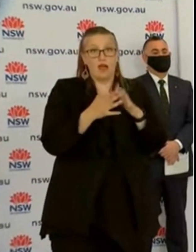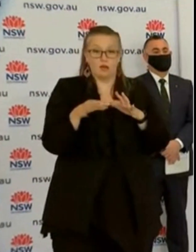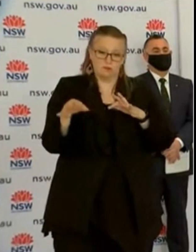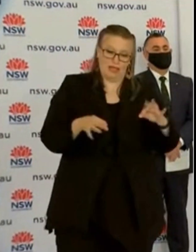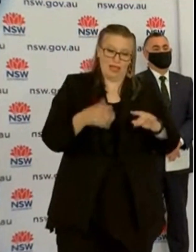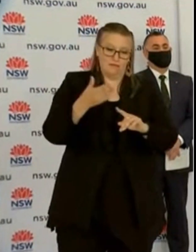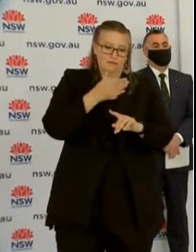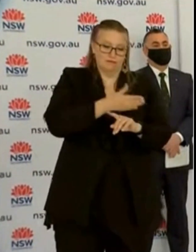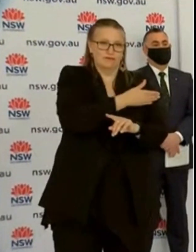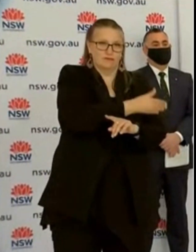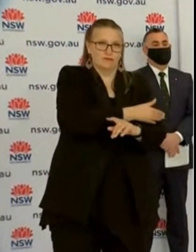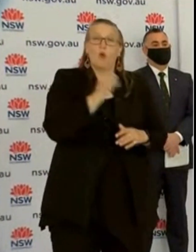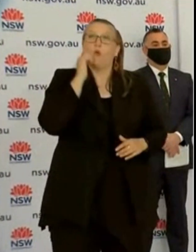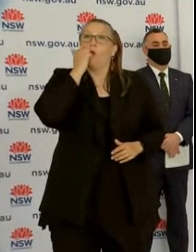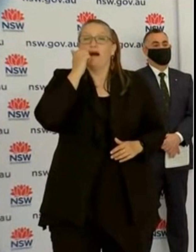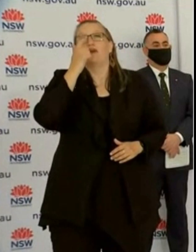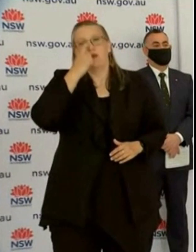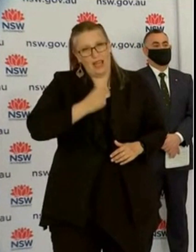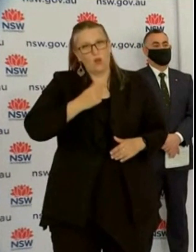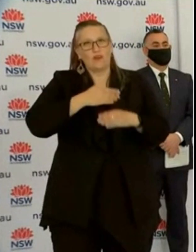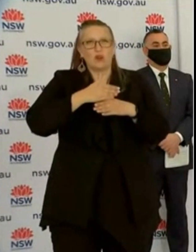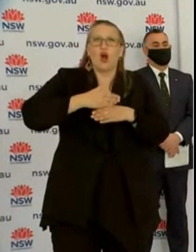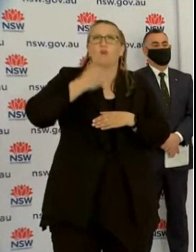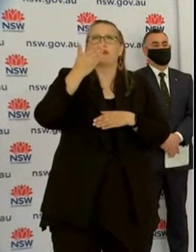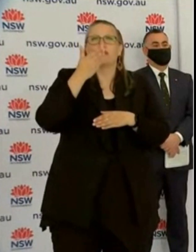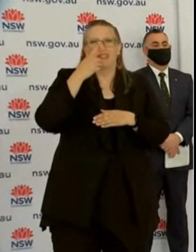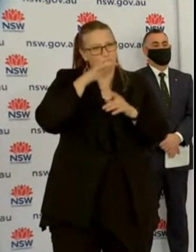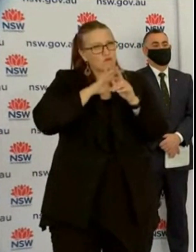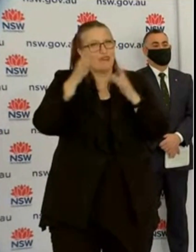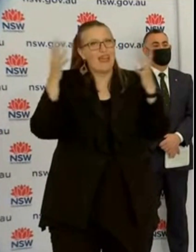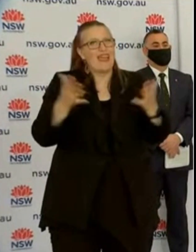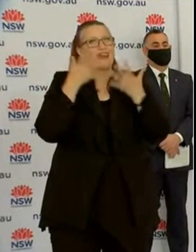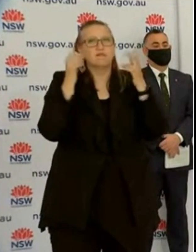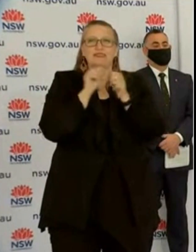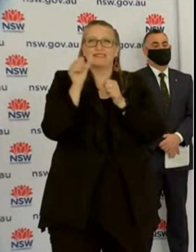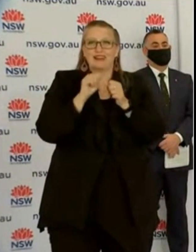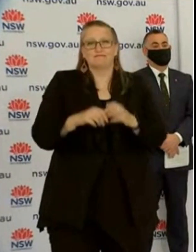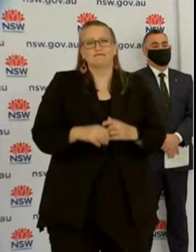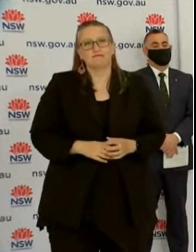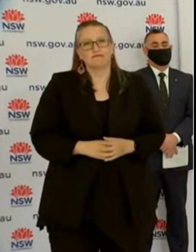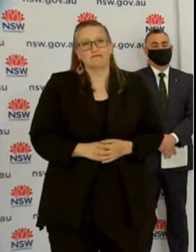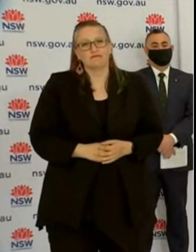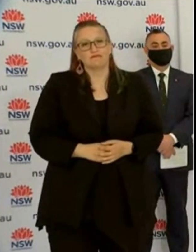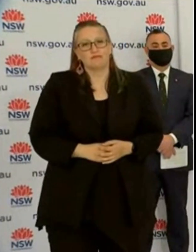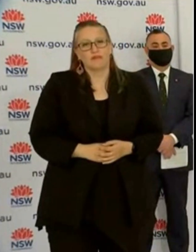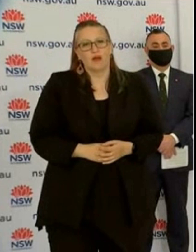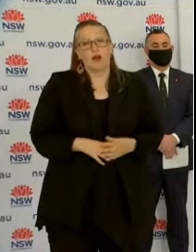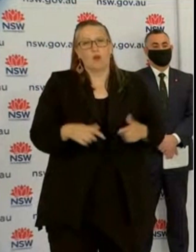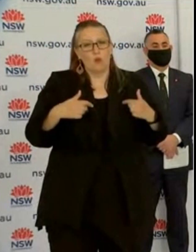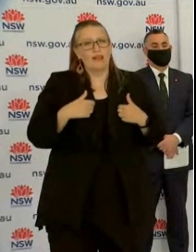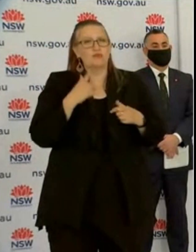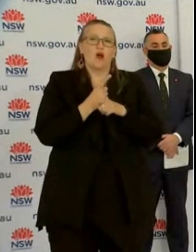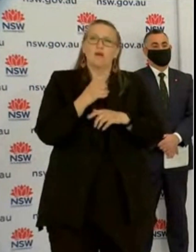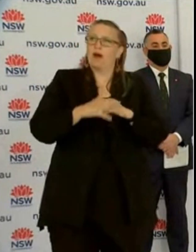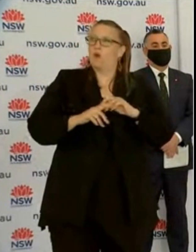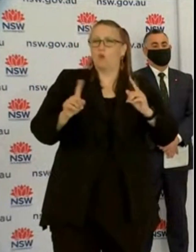warmer months you can have windows open and doors open and improve ventilation. So the plan is very much based on what is a safe way to